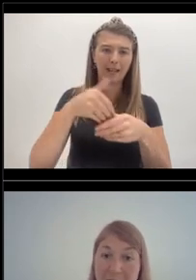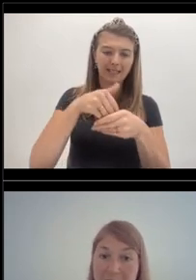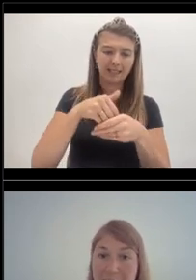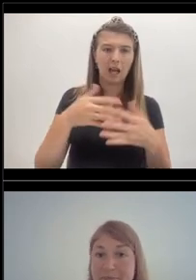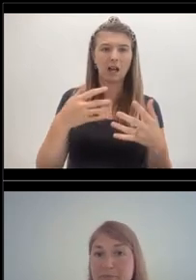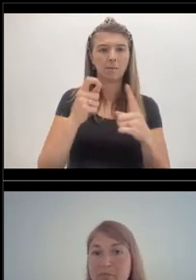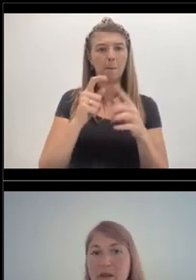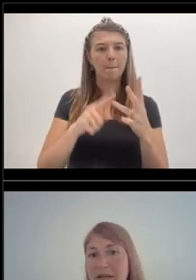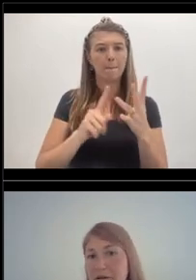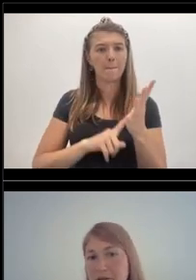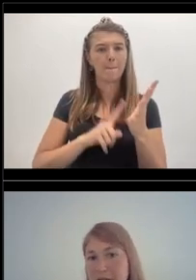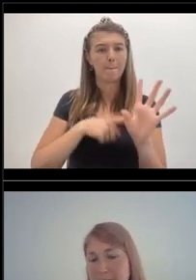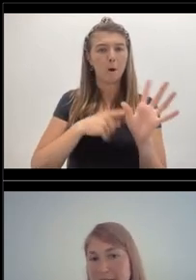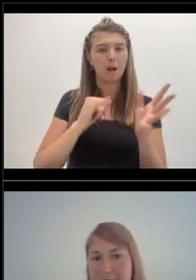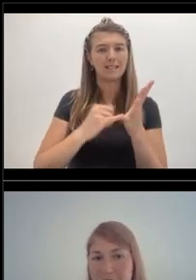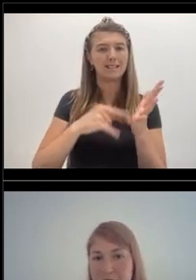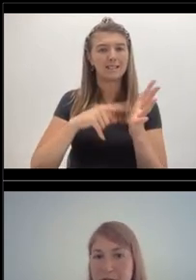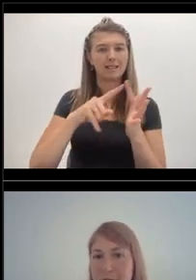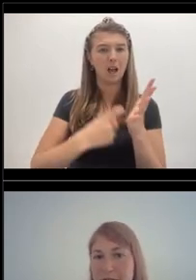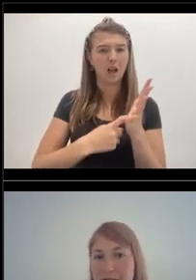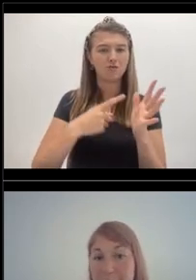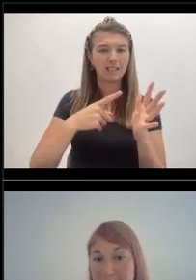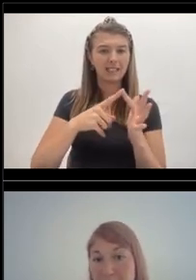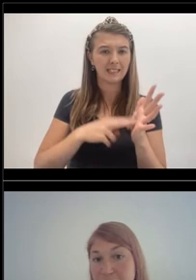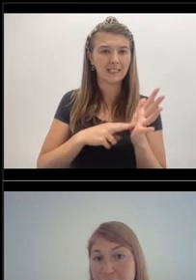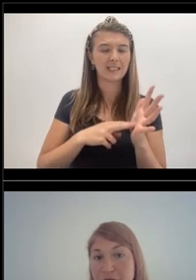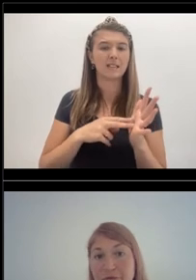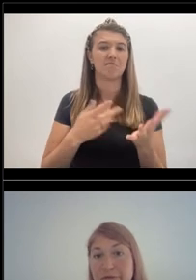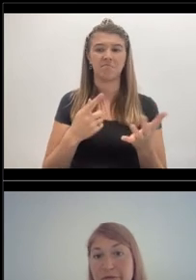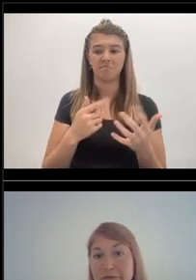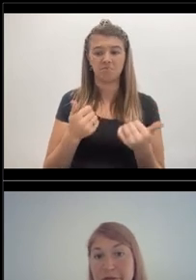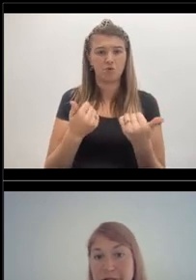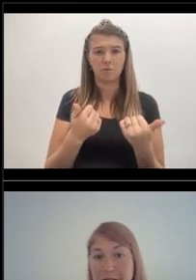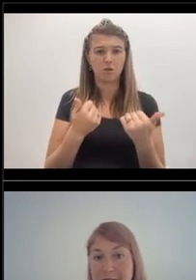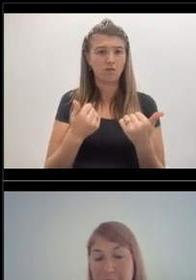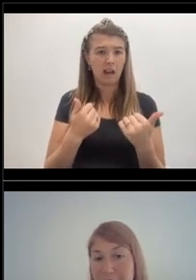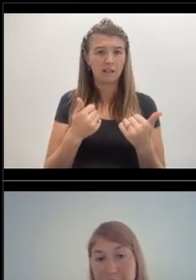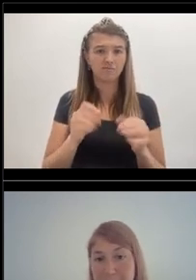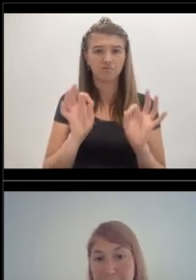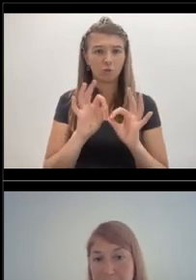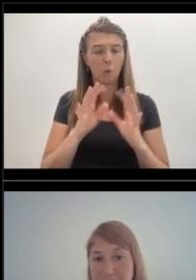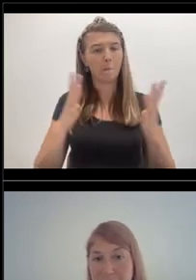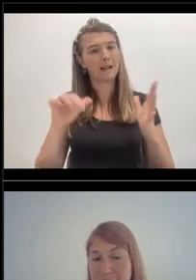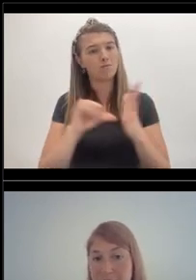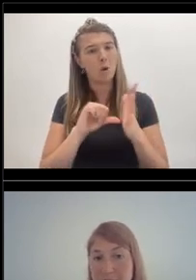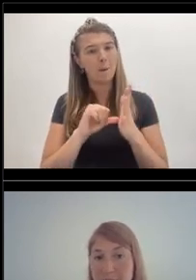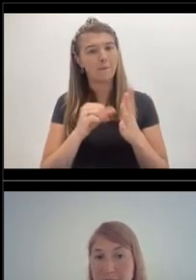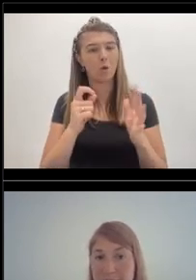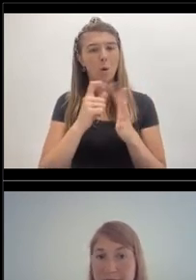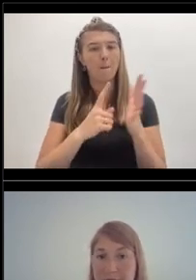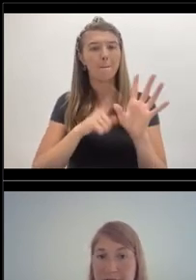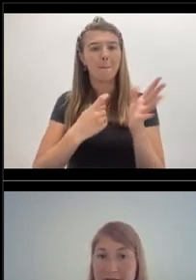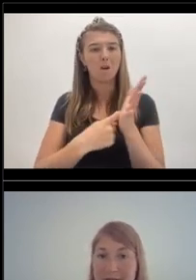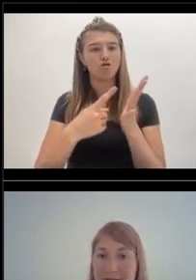or nylon. But all of these plastics shouldn't be a big issue for something like pyrolysis, for